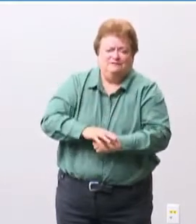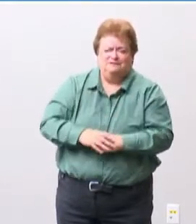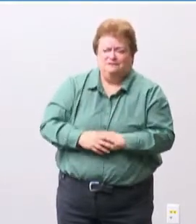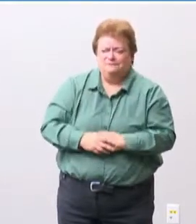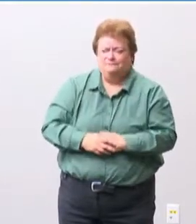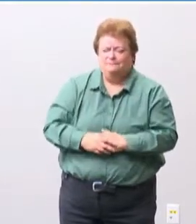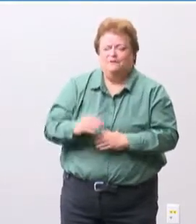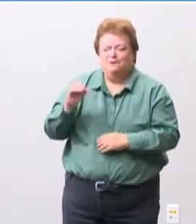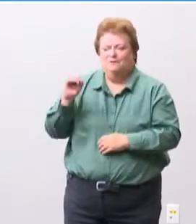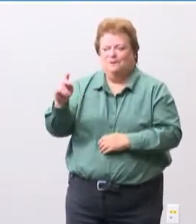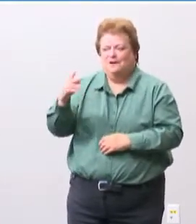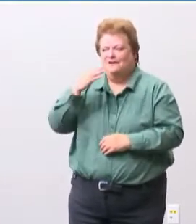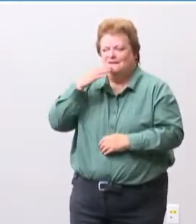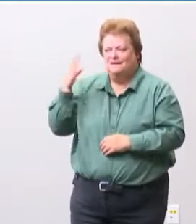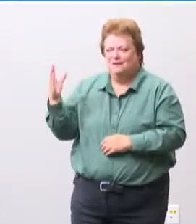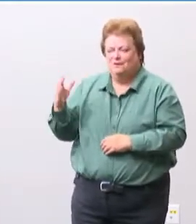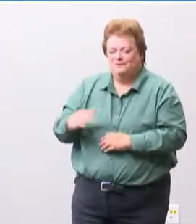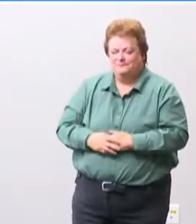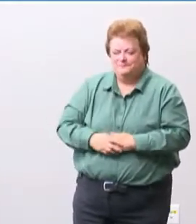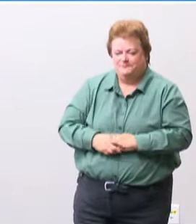Okay, thanks.